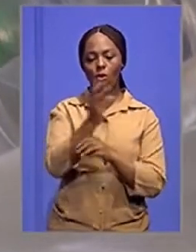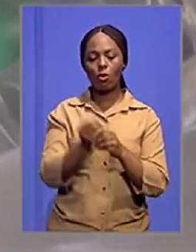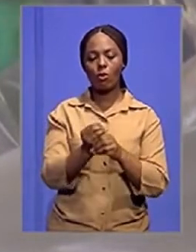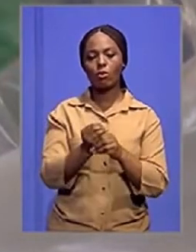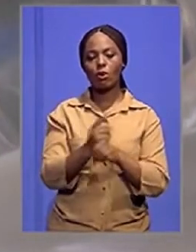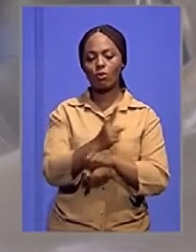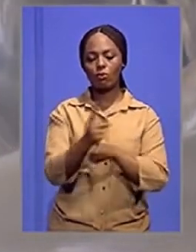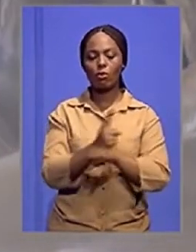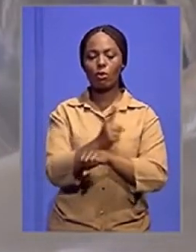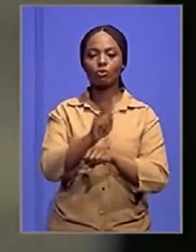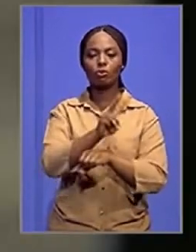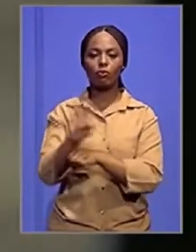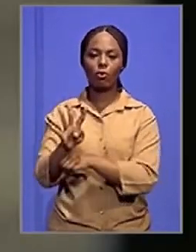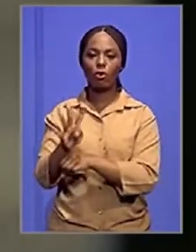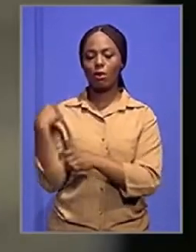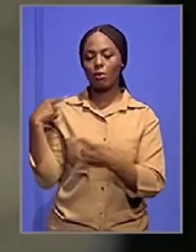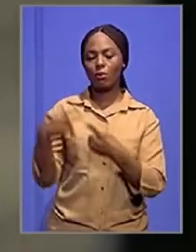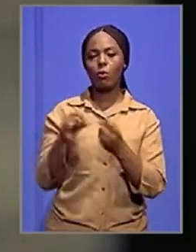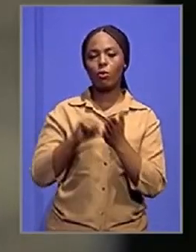FITILENA